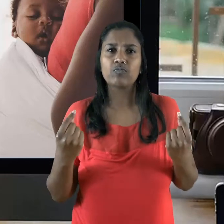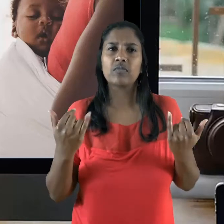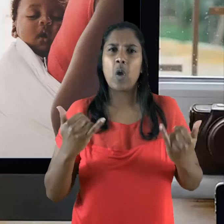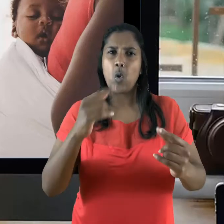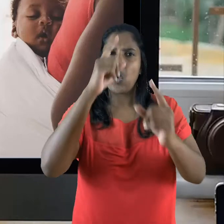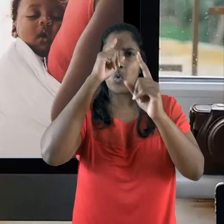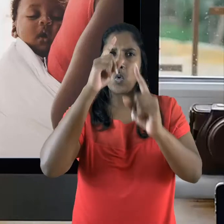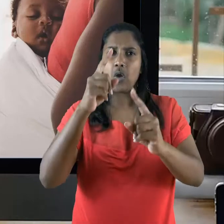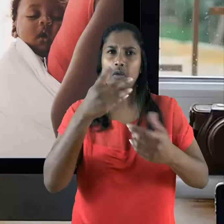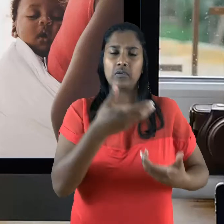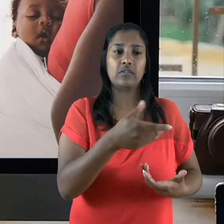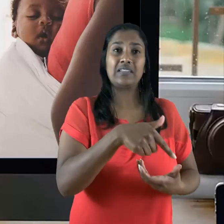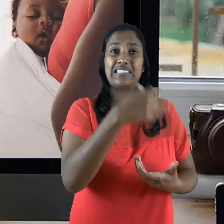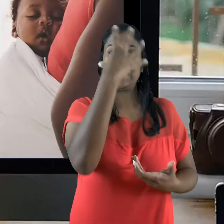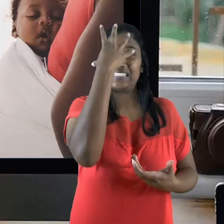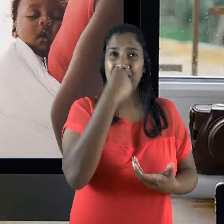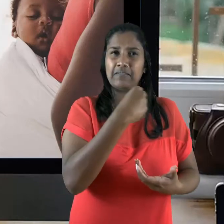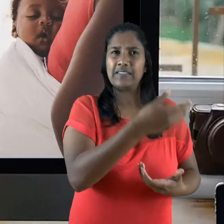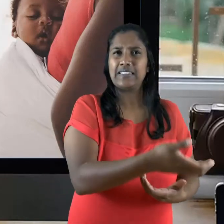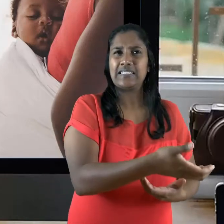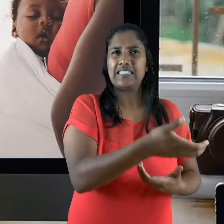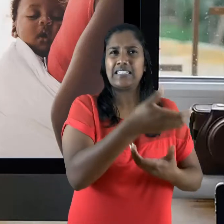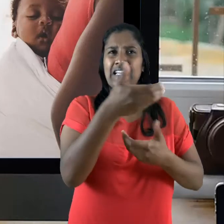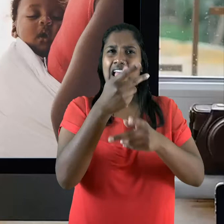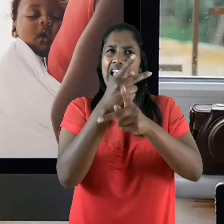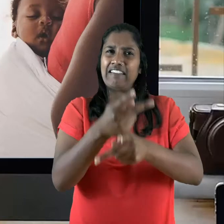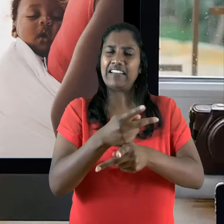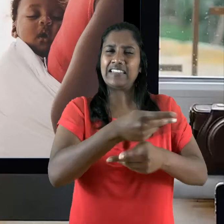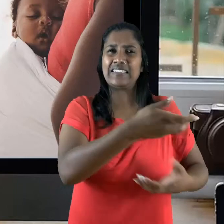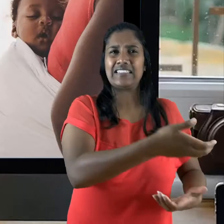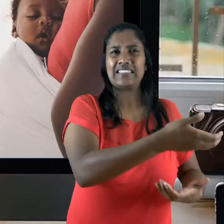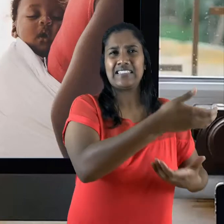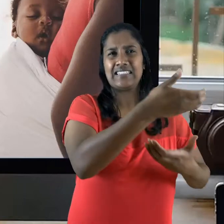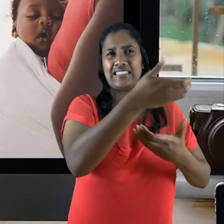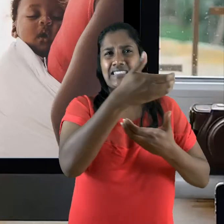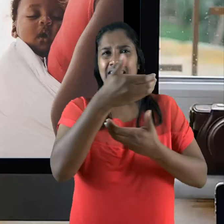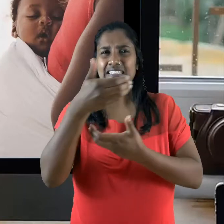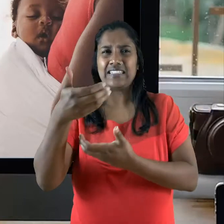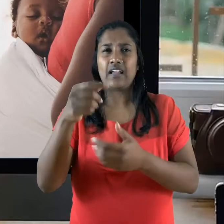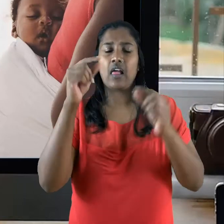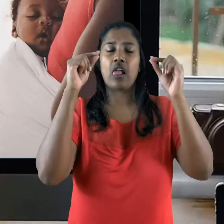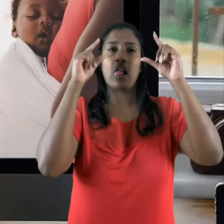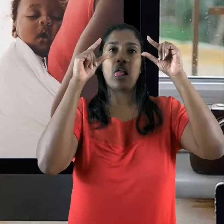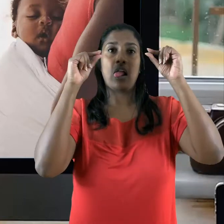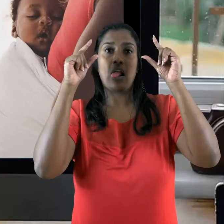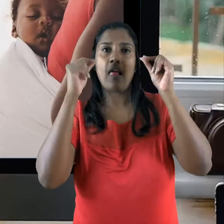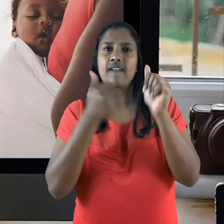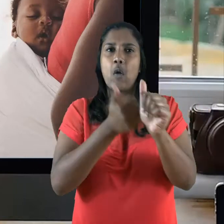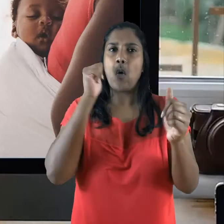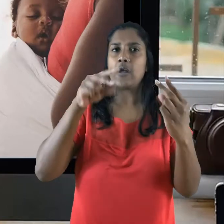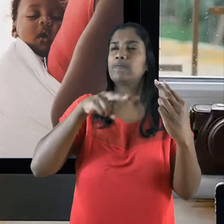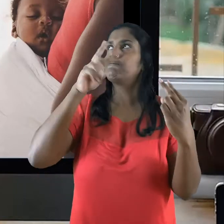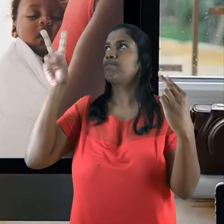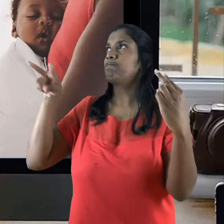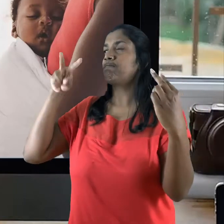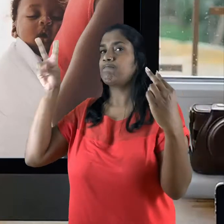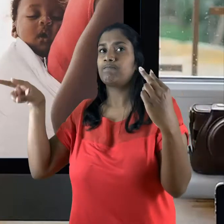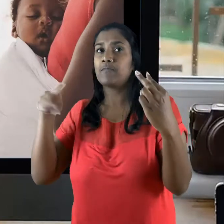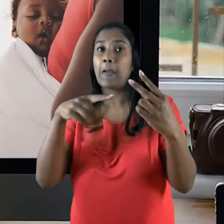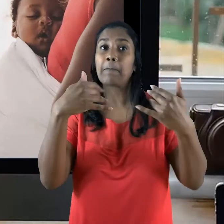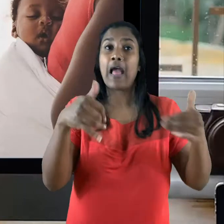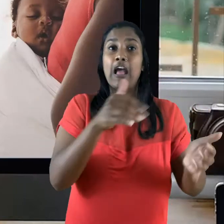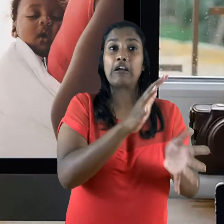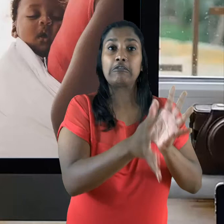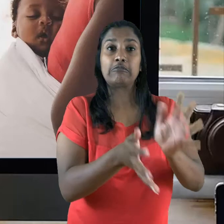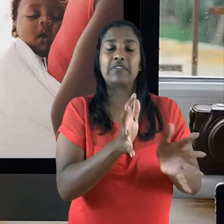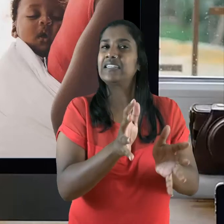lost. Your next plan is to try to bring the baby into the assessment still sleeping. If your baby wakes a little, remember